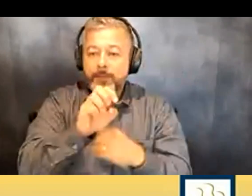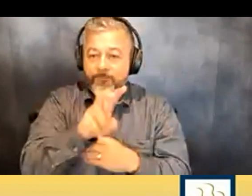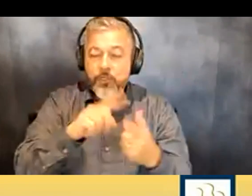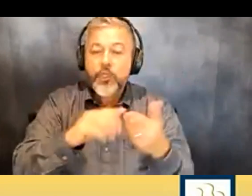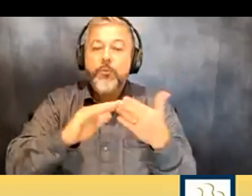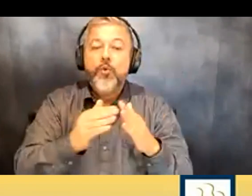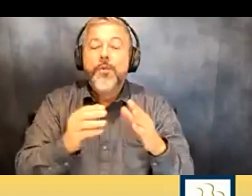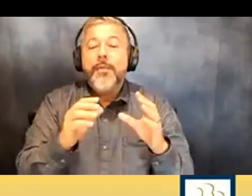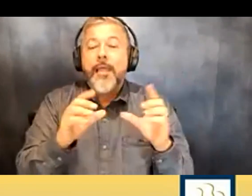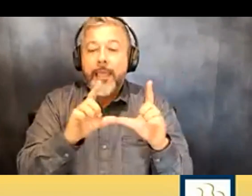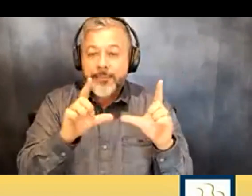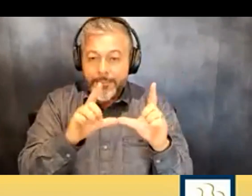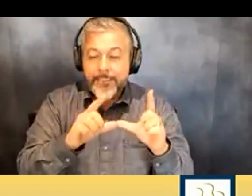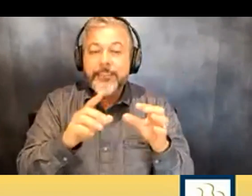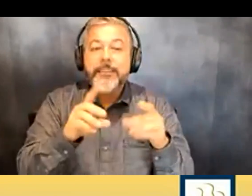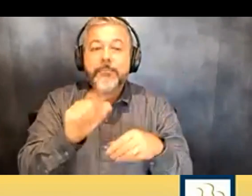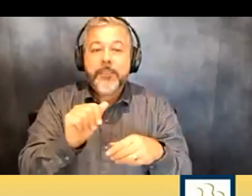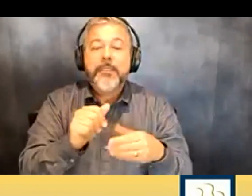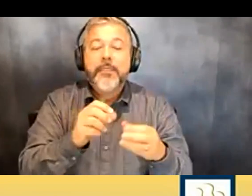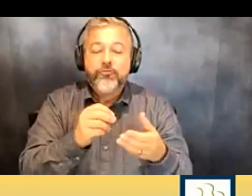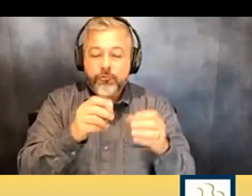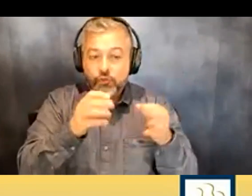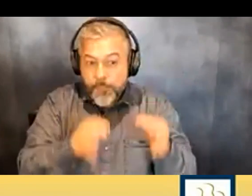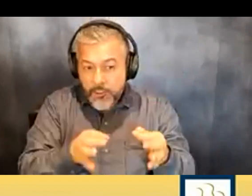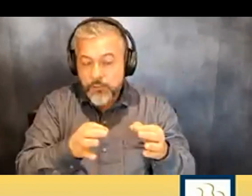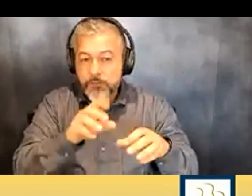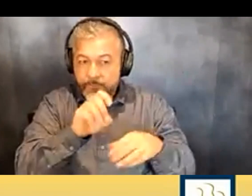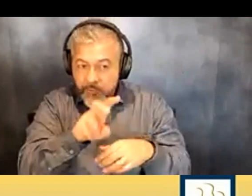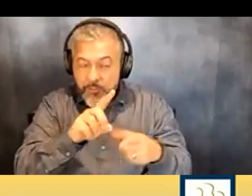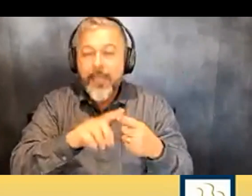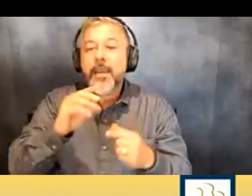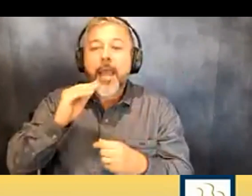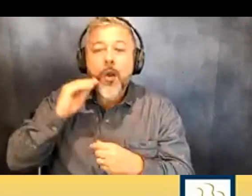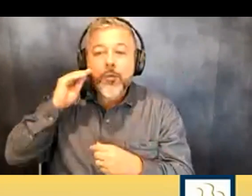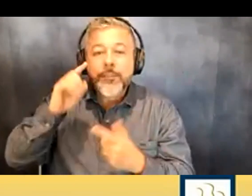Licensing, Disability Determination Services, and the Housing and Homelessness Division.